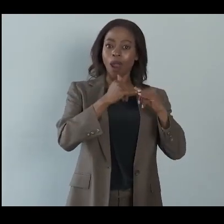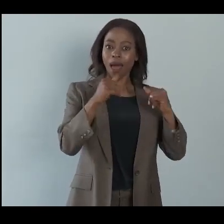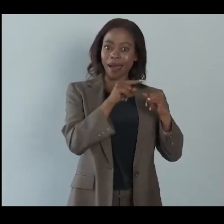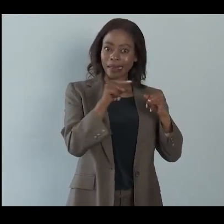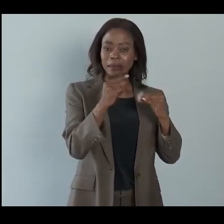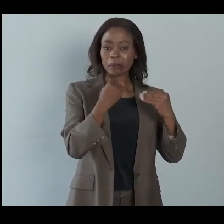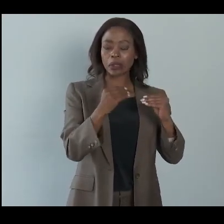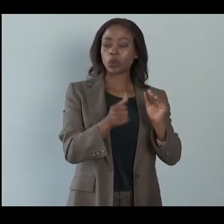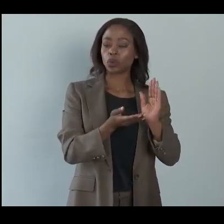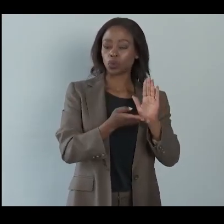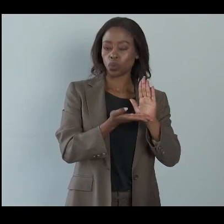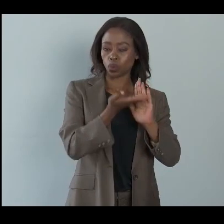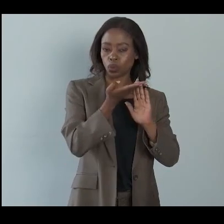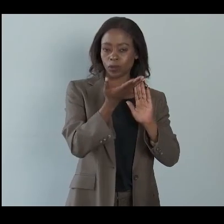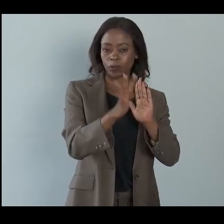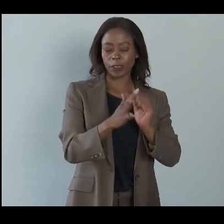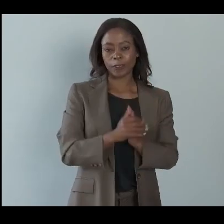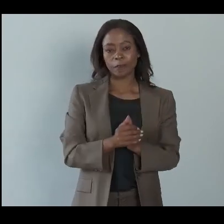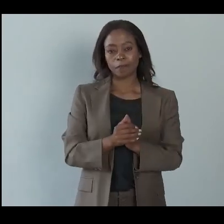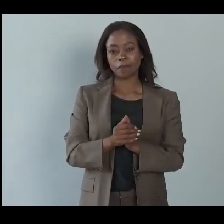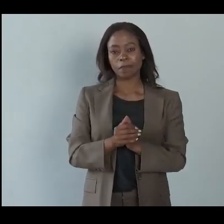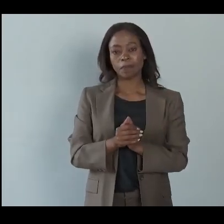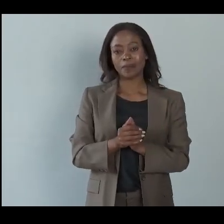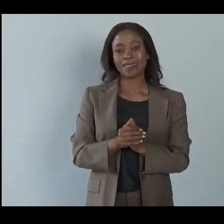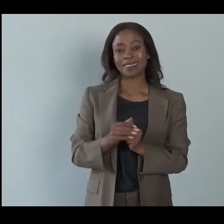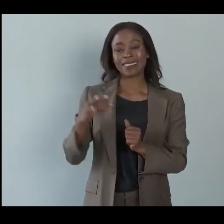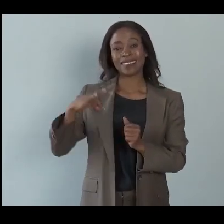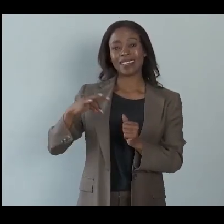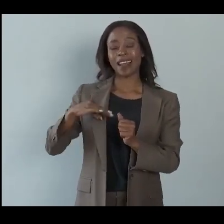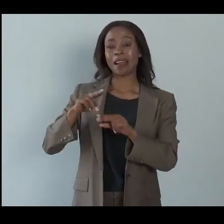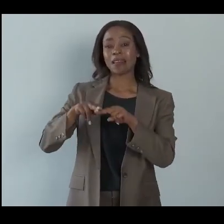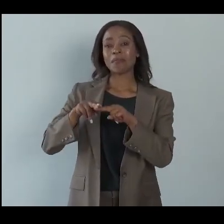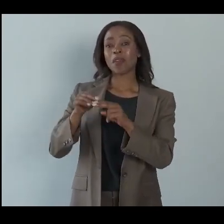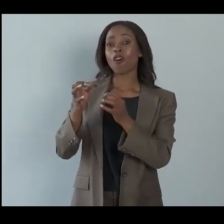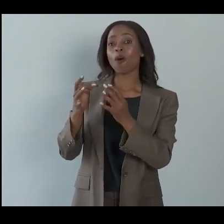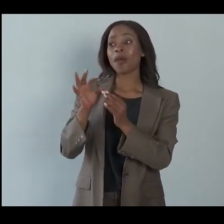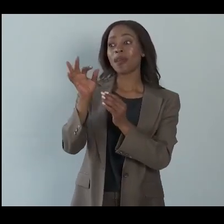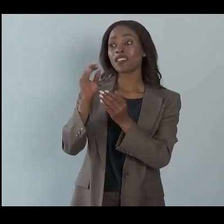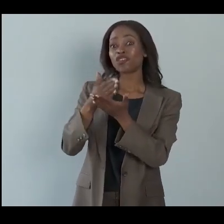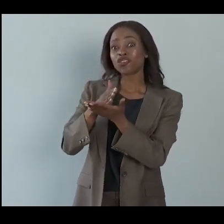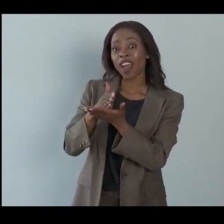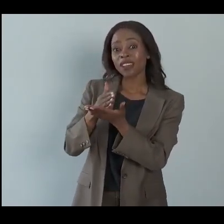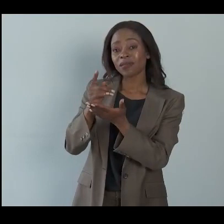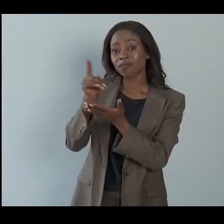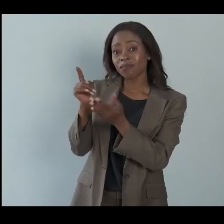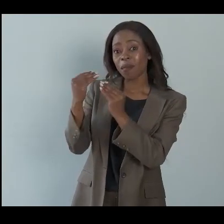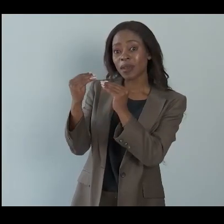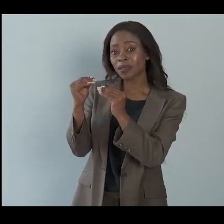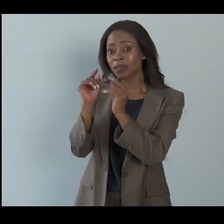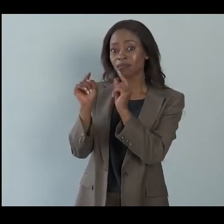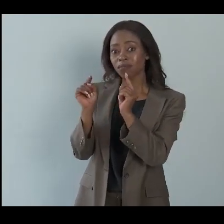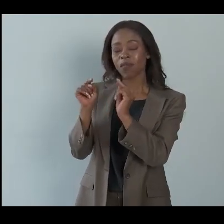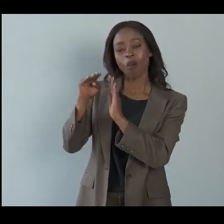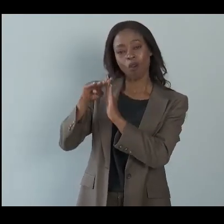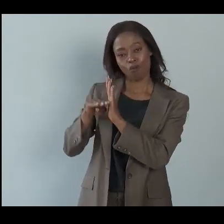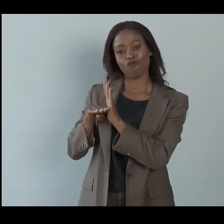strategy. Earnings per share was flat, impacted by the 33 million impairment raised against goodwill at a group